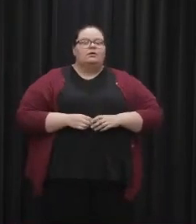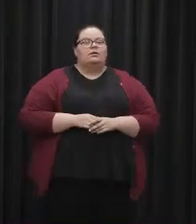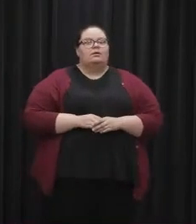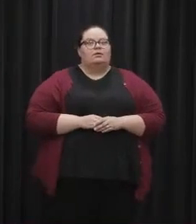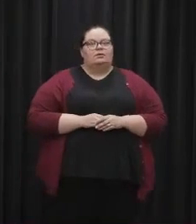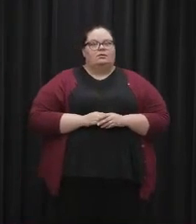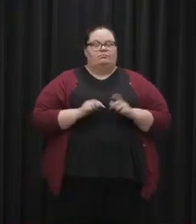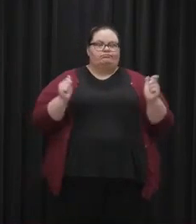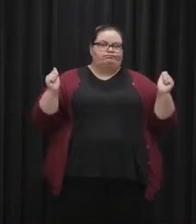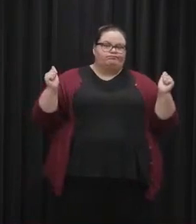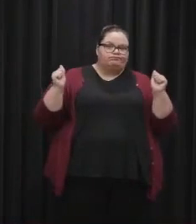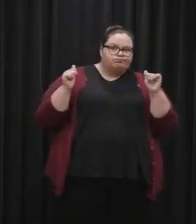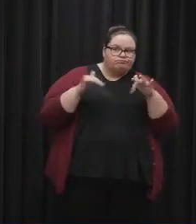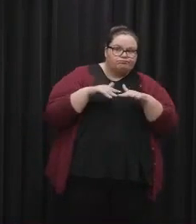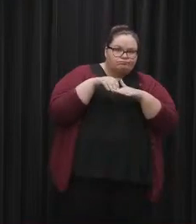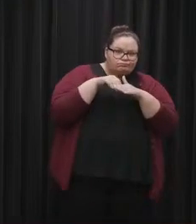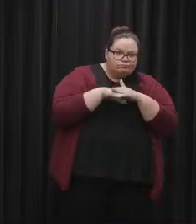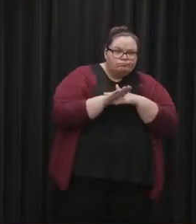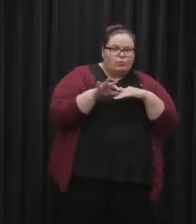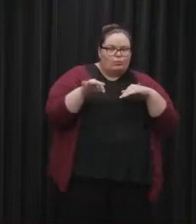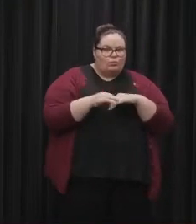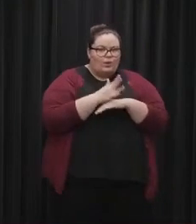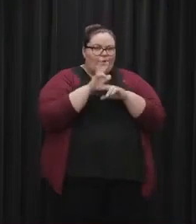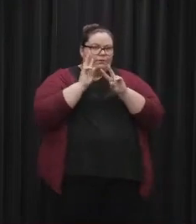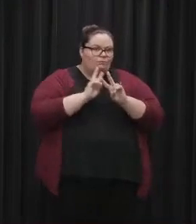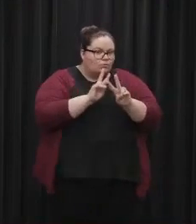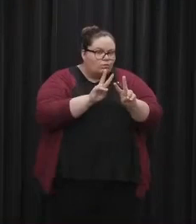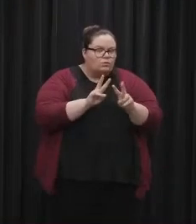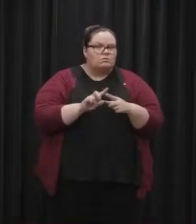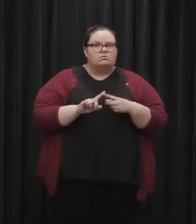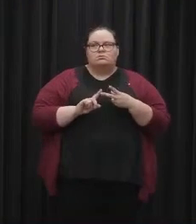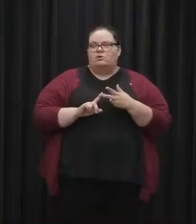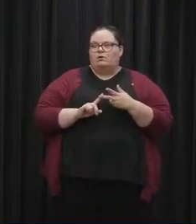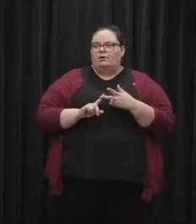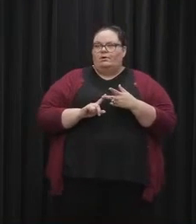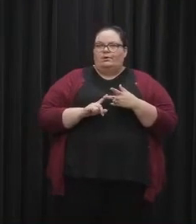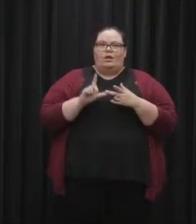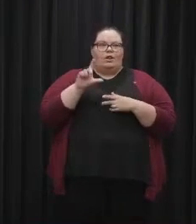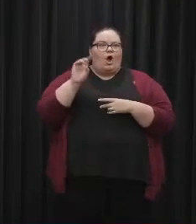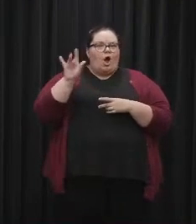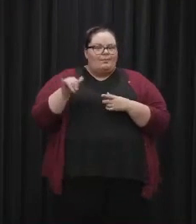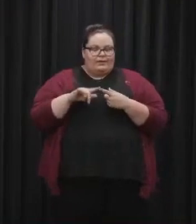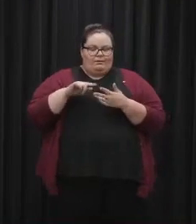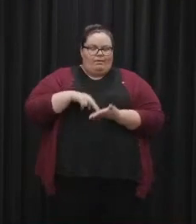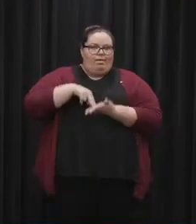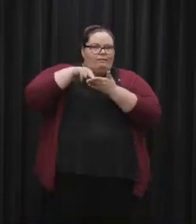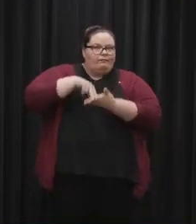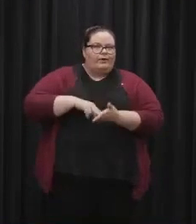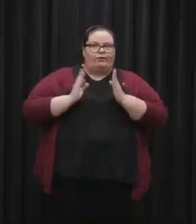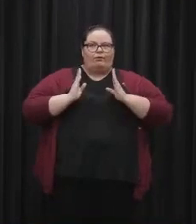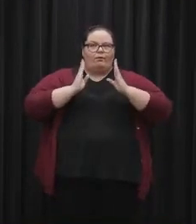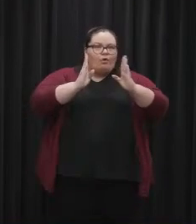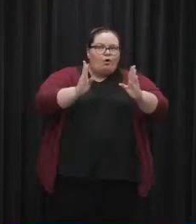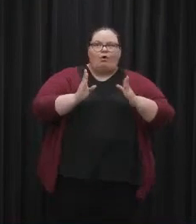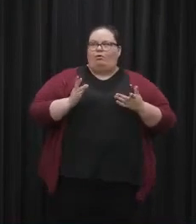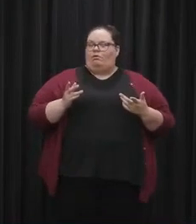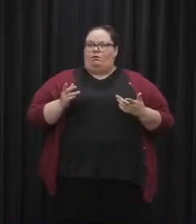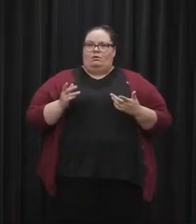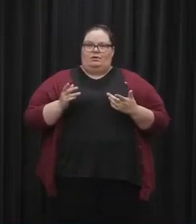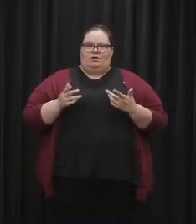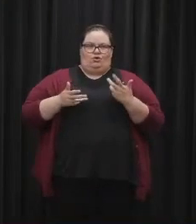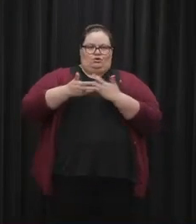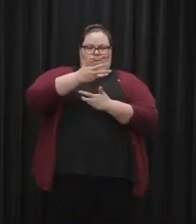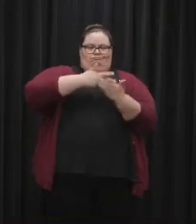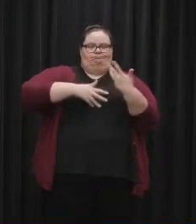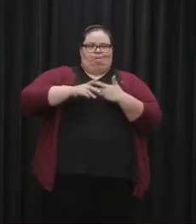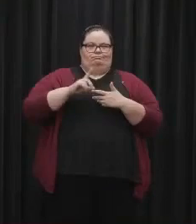Organized indoor gatherings in public spaces, such as weddings and funerals, common areas like lobbies, elevators and hallways, and public shared spaces,